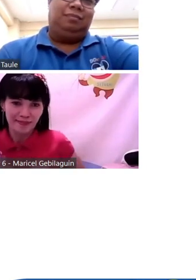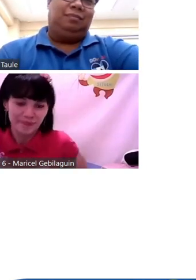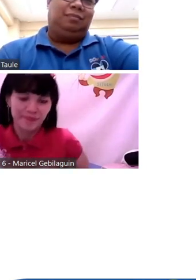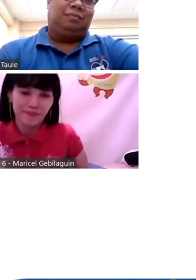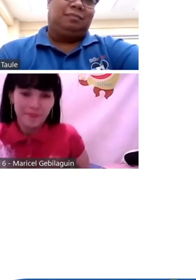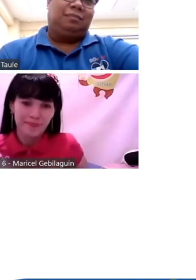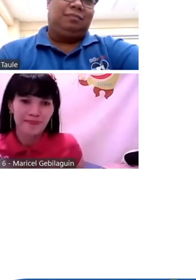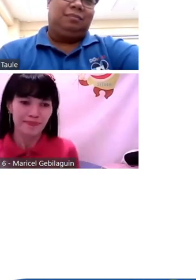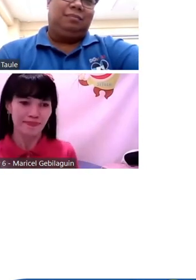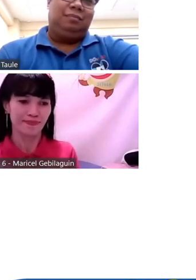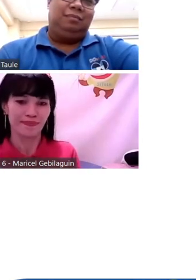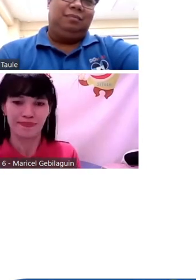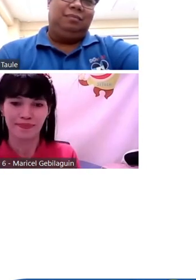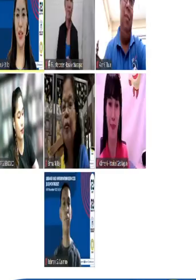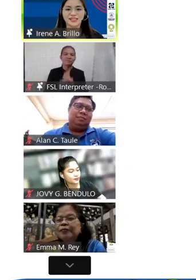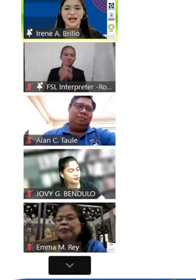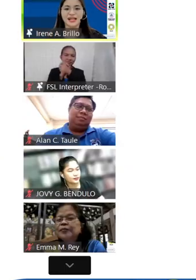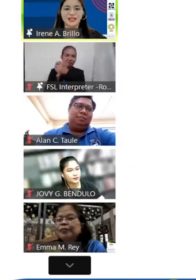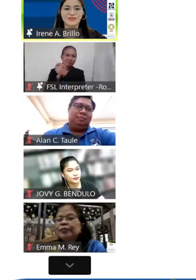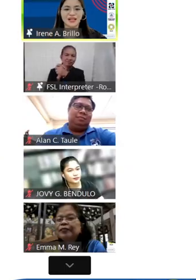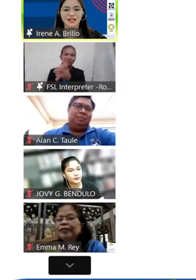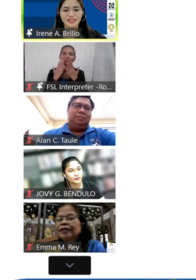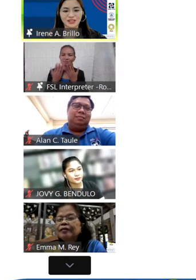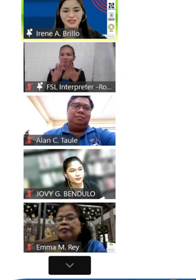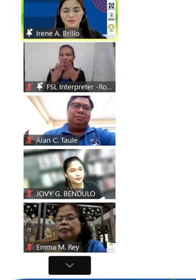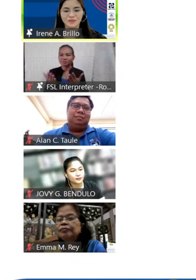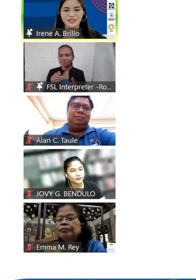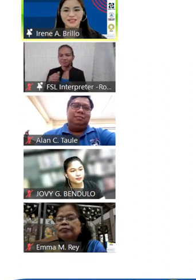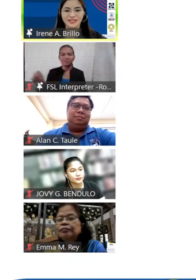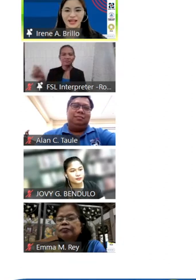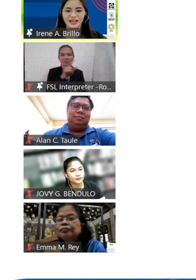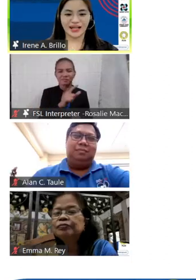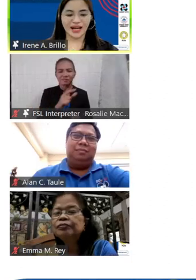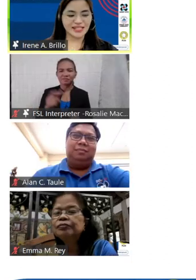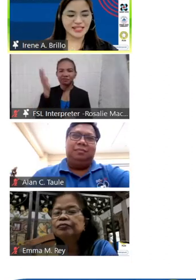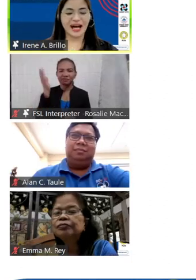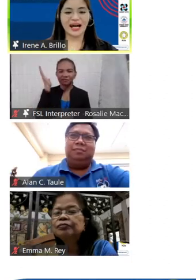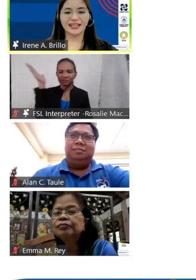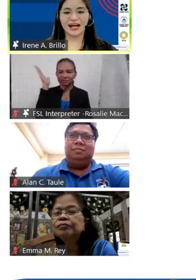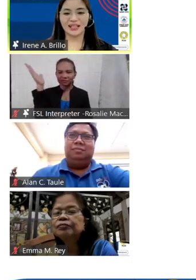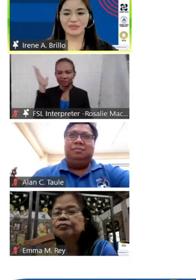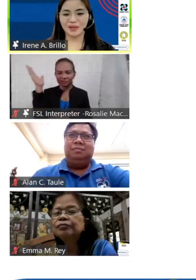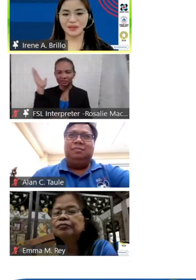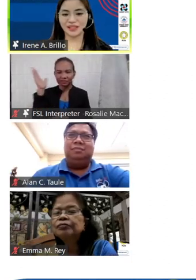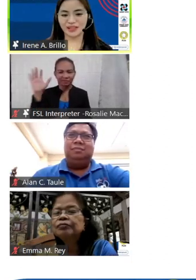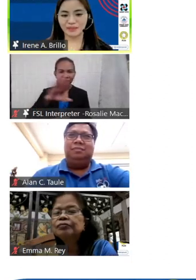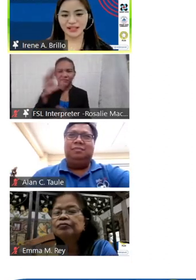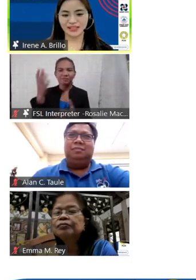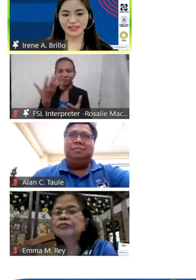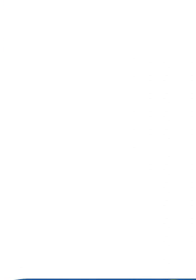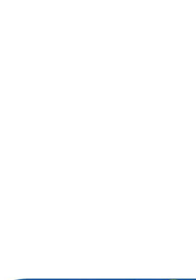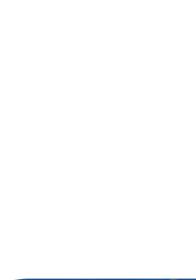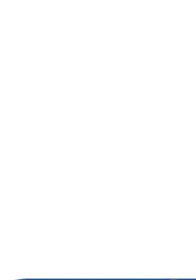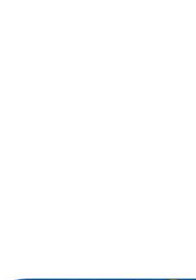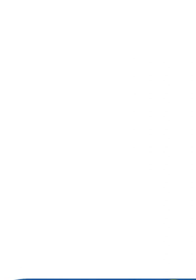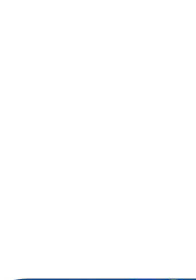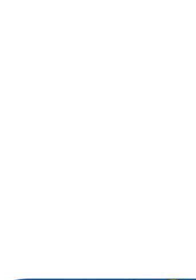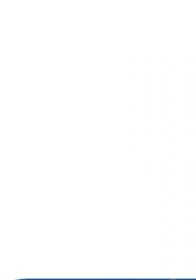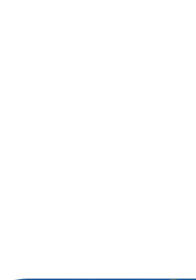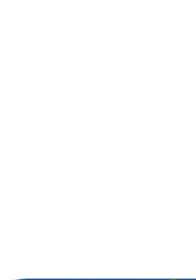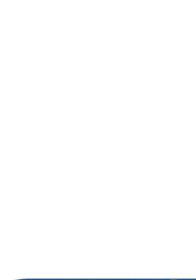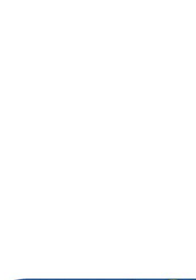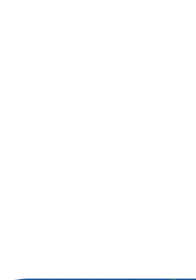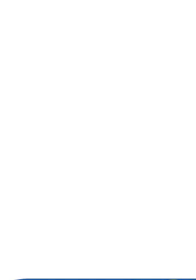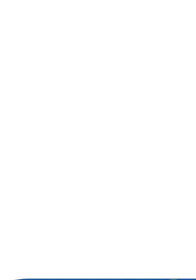congratulations. Maraming salamat po sa ating mga resource speakers din at sa lahat ng ating mga participants. And